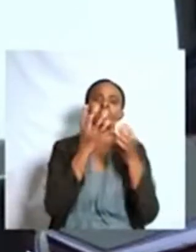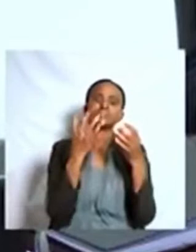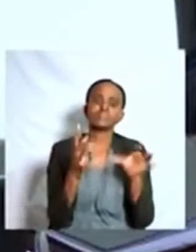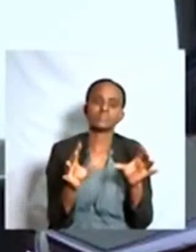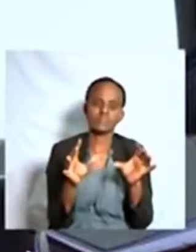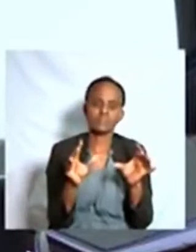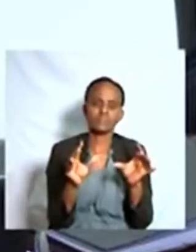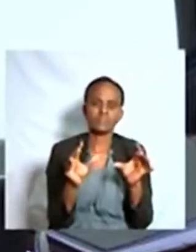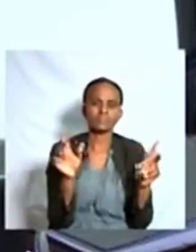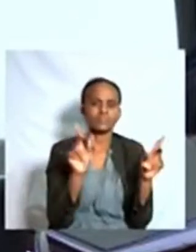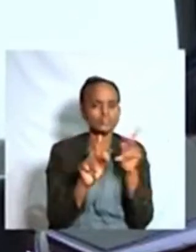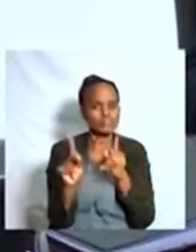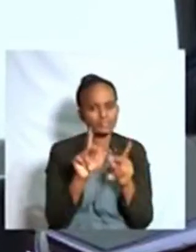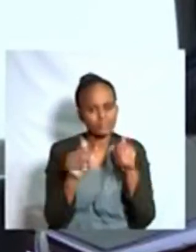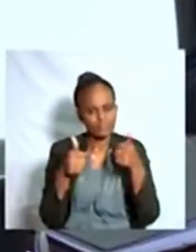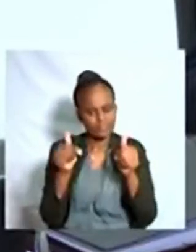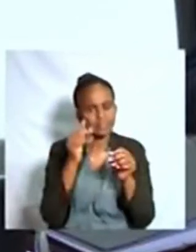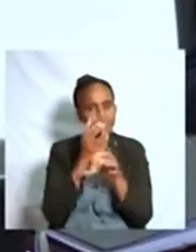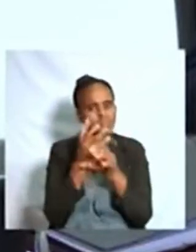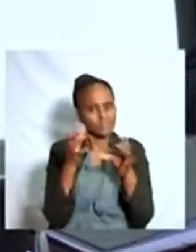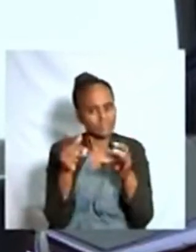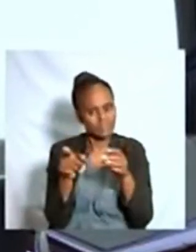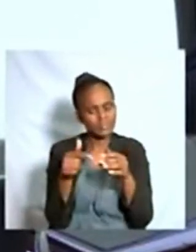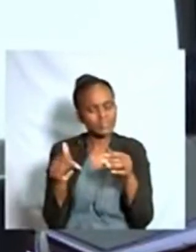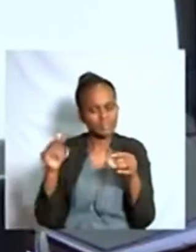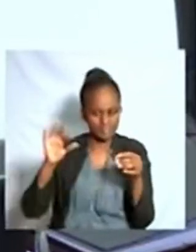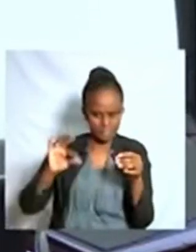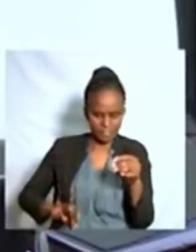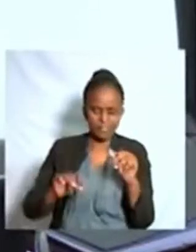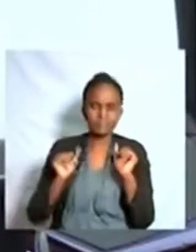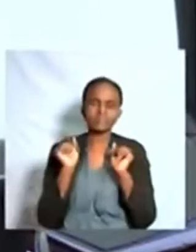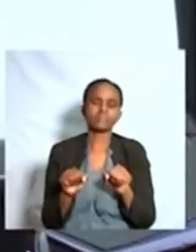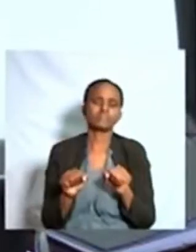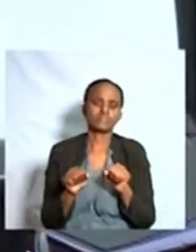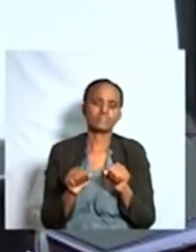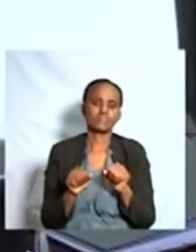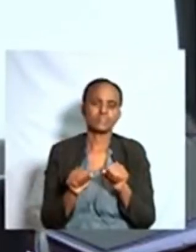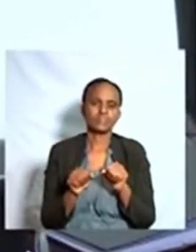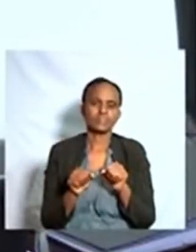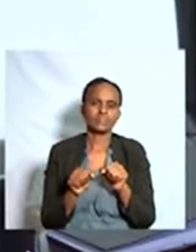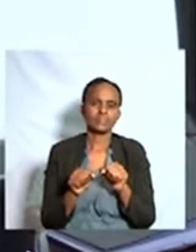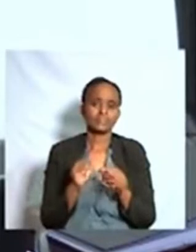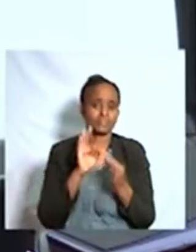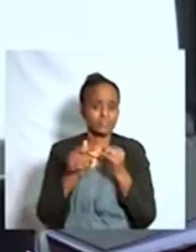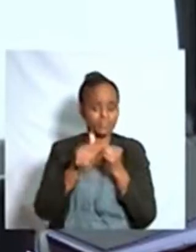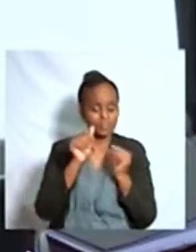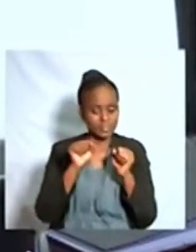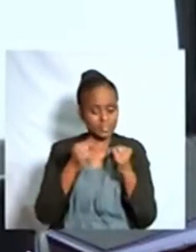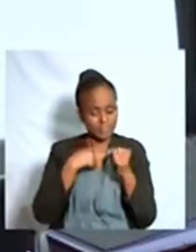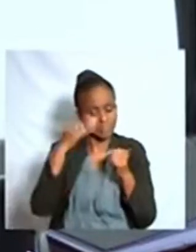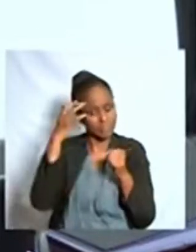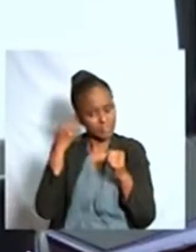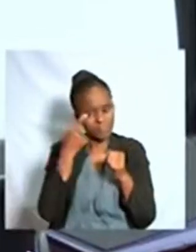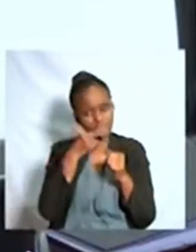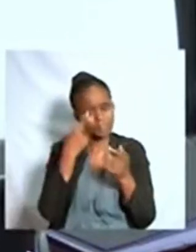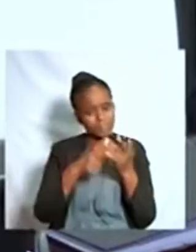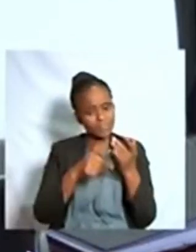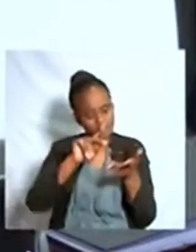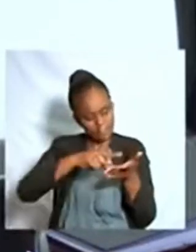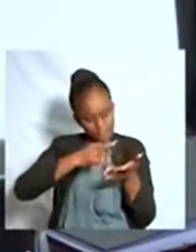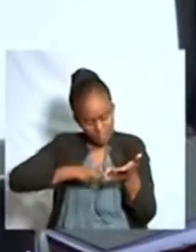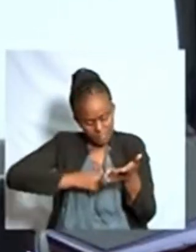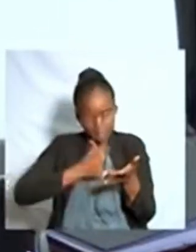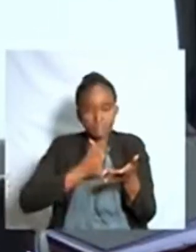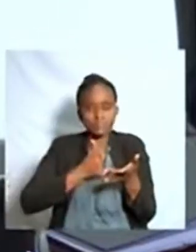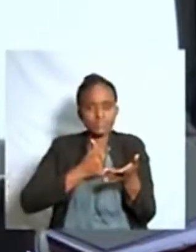so that the people, Abena Chinsari, they benefit from this same fund. But if you can have officers that are going to pay themselves, we